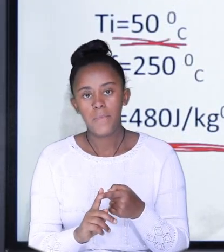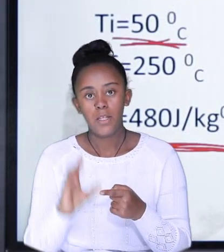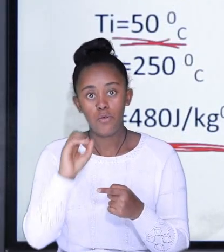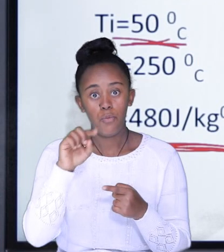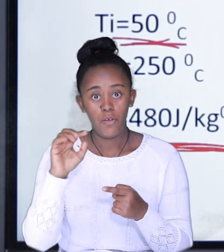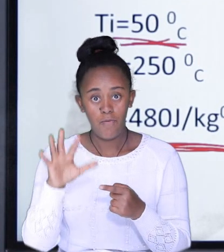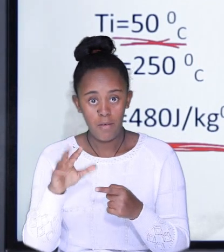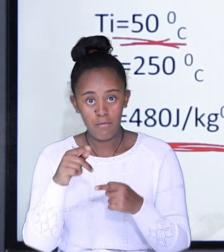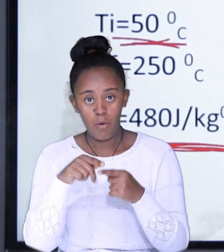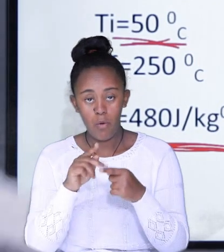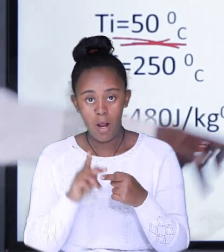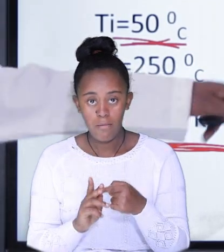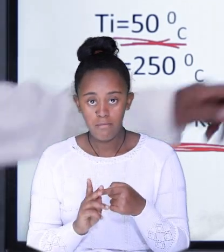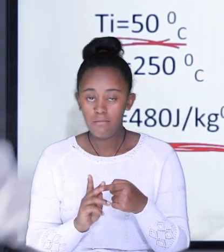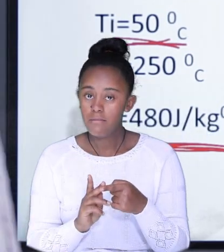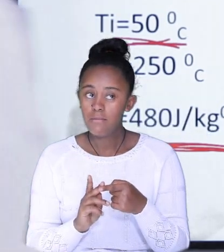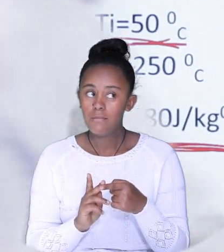0.5 kilogram